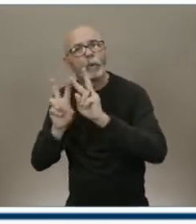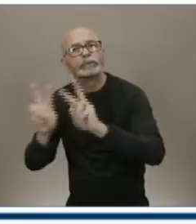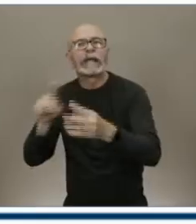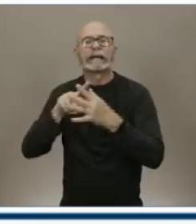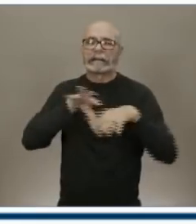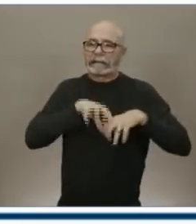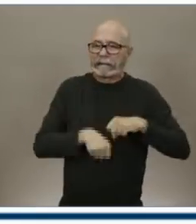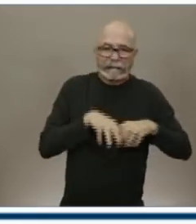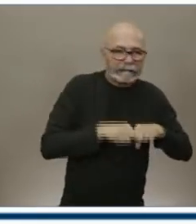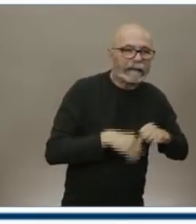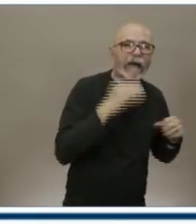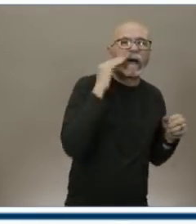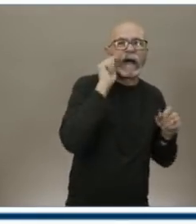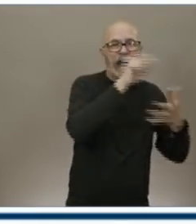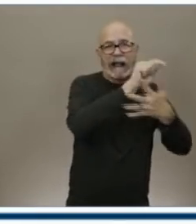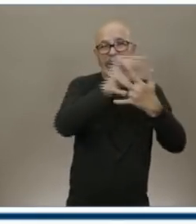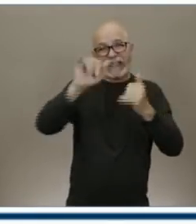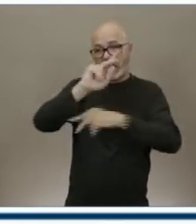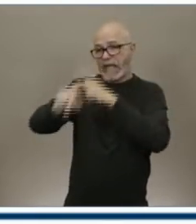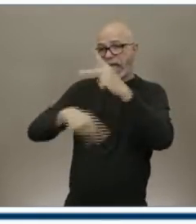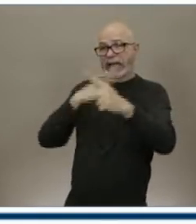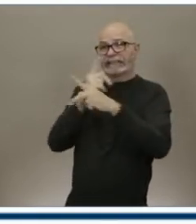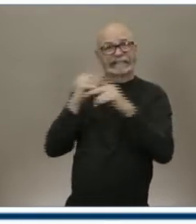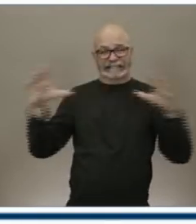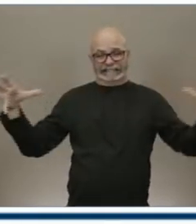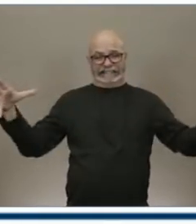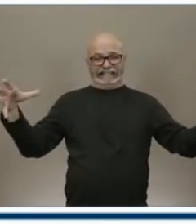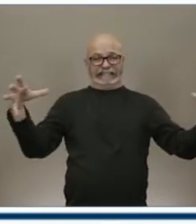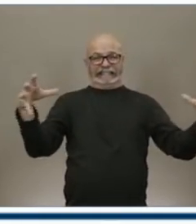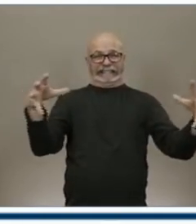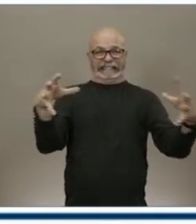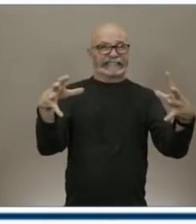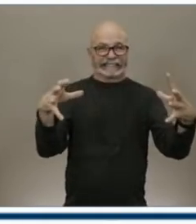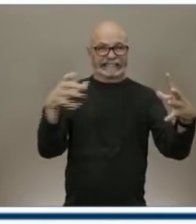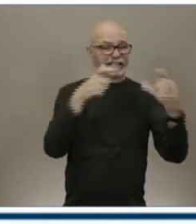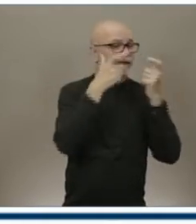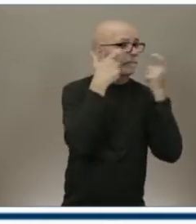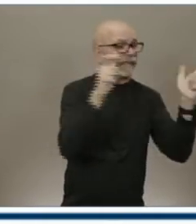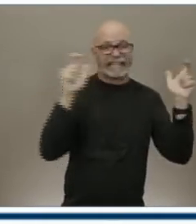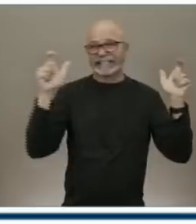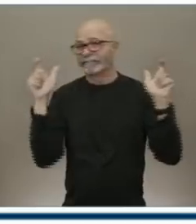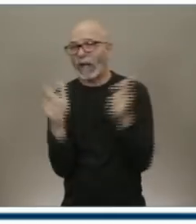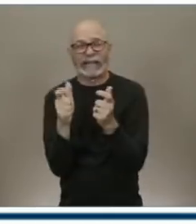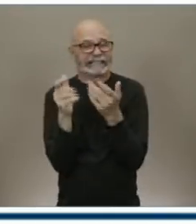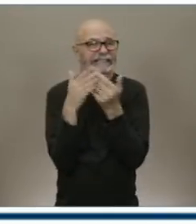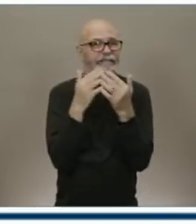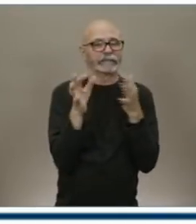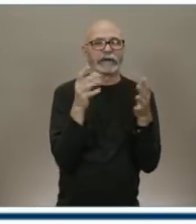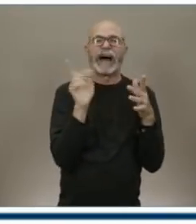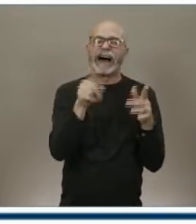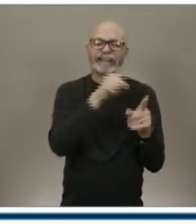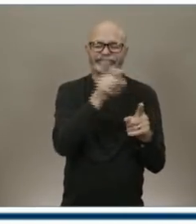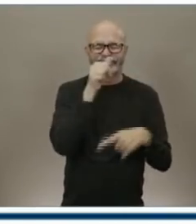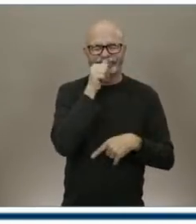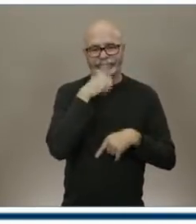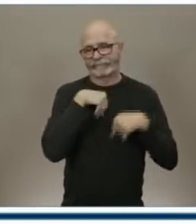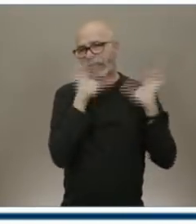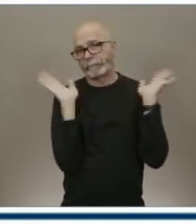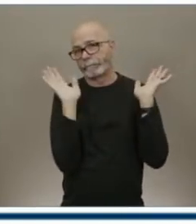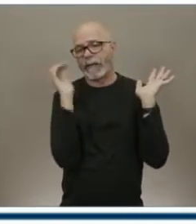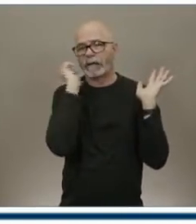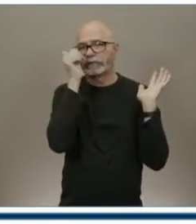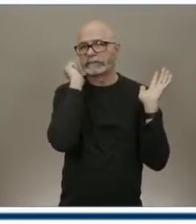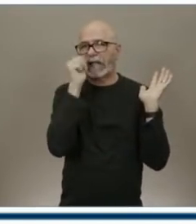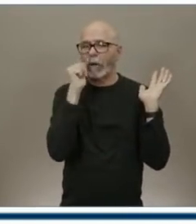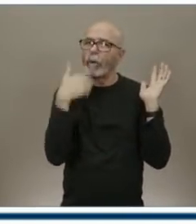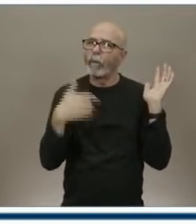These sacrifices and all the others, big and small, you've made every day. They have helped make this province a safe place for everyone